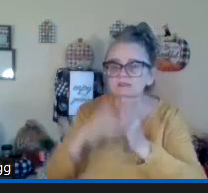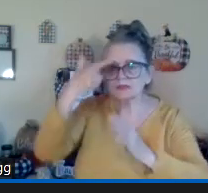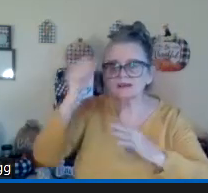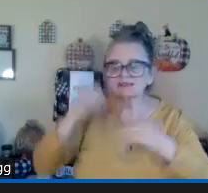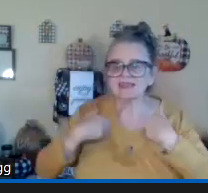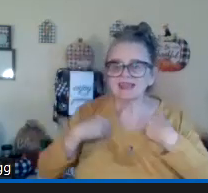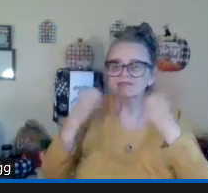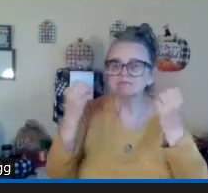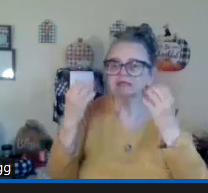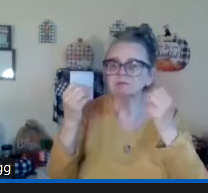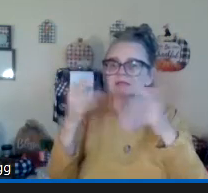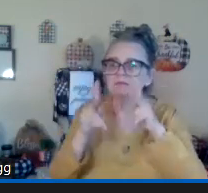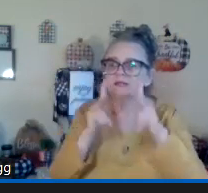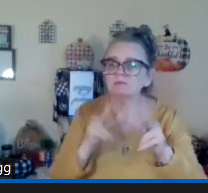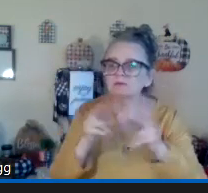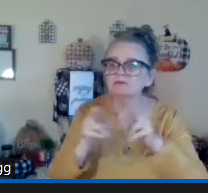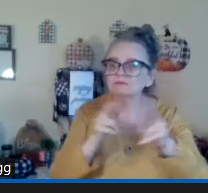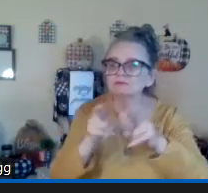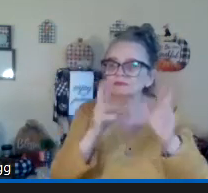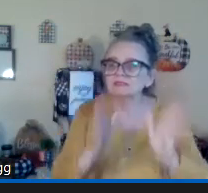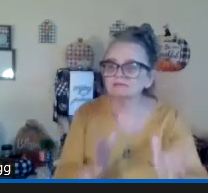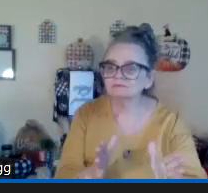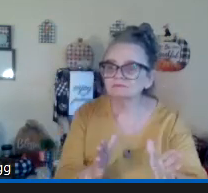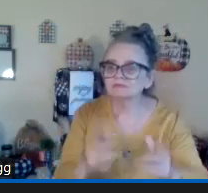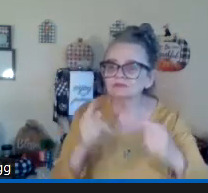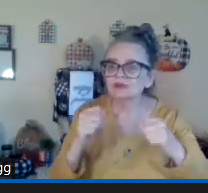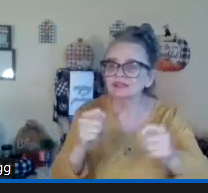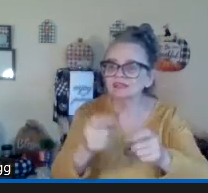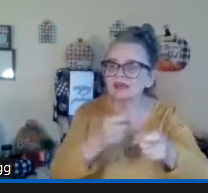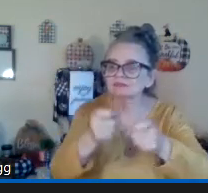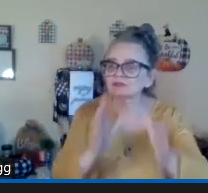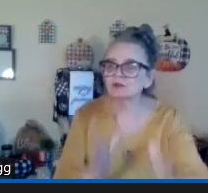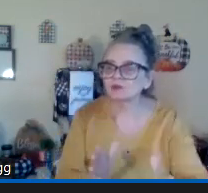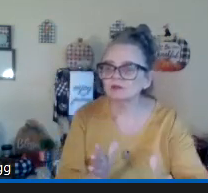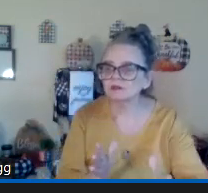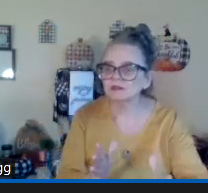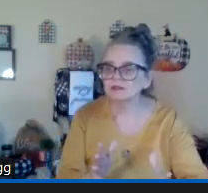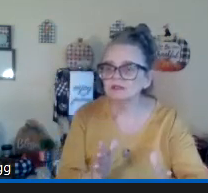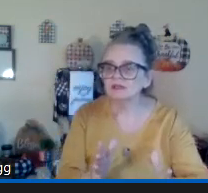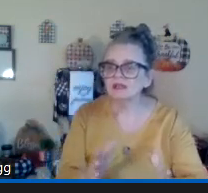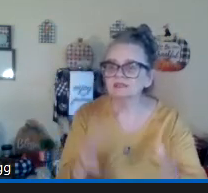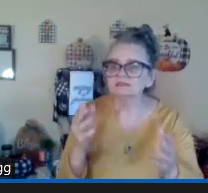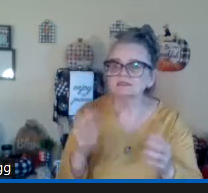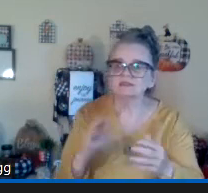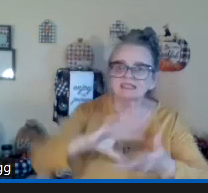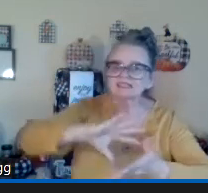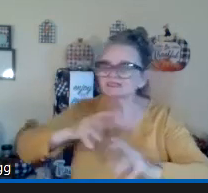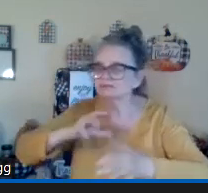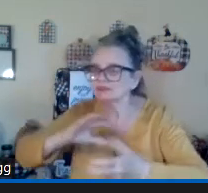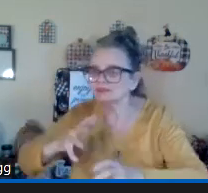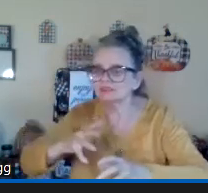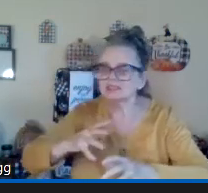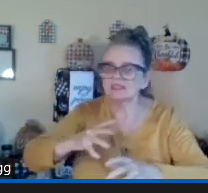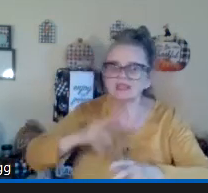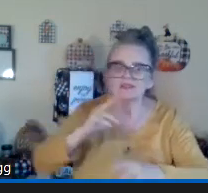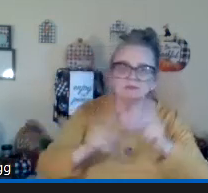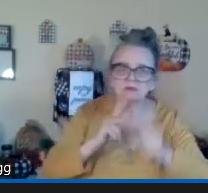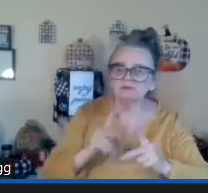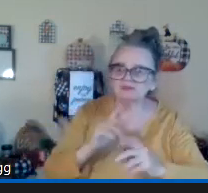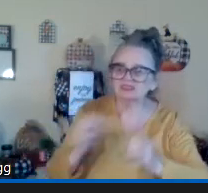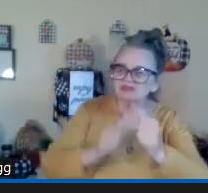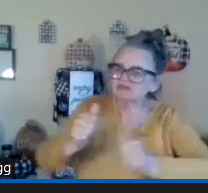often it's because they have many, many people ruling, trying to have control. And so it gets confusing,